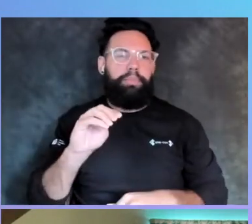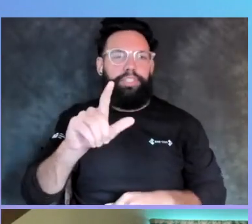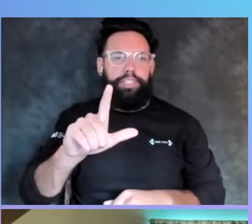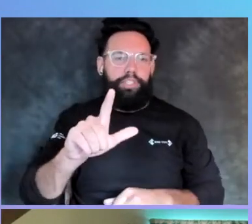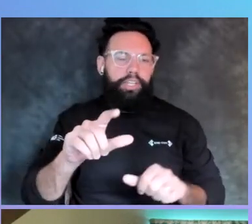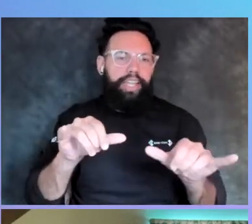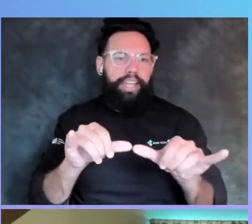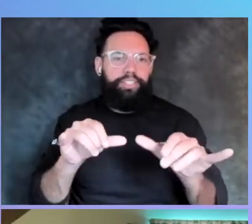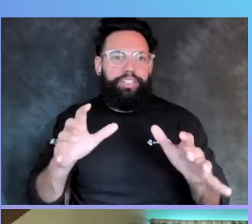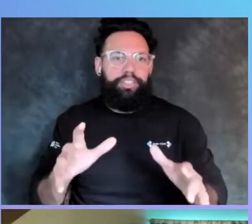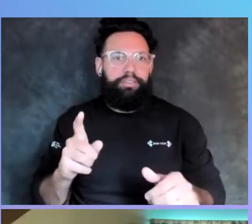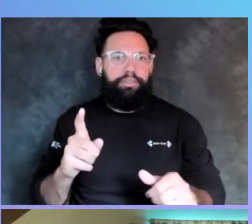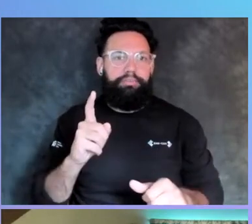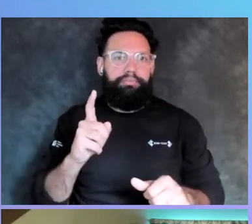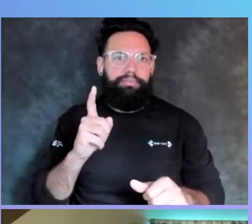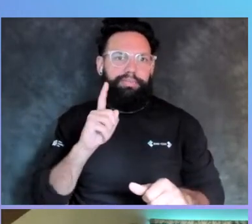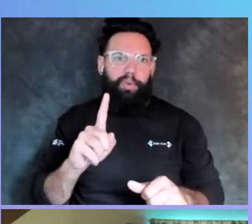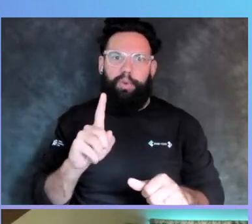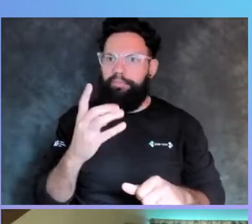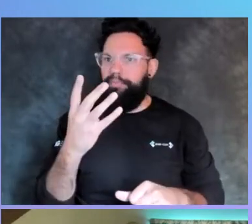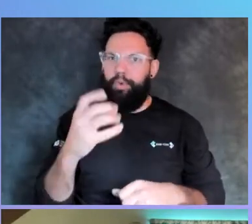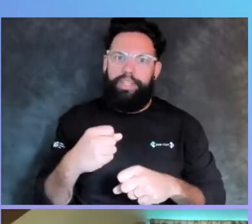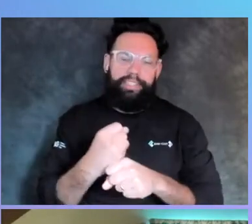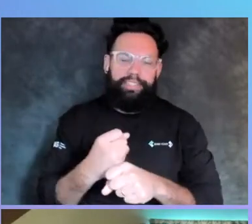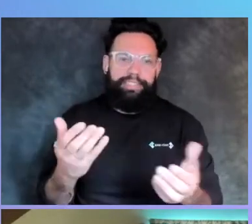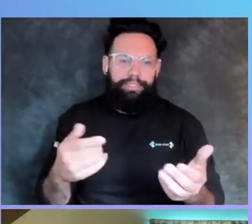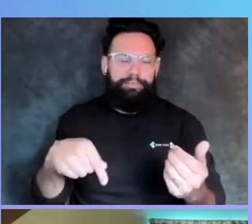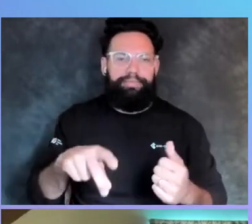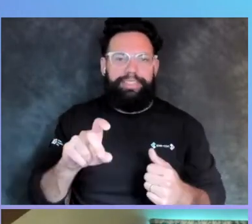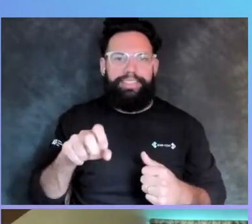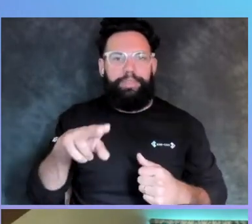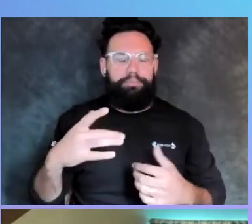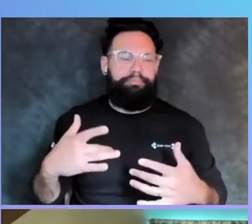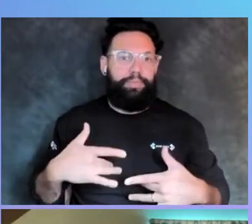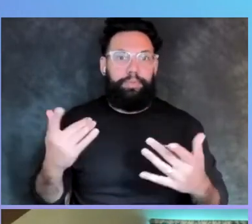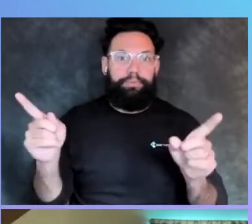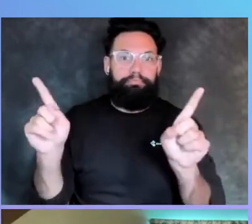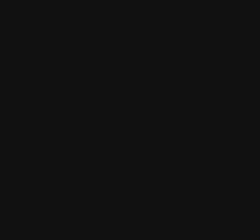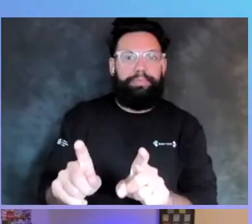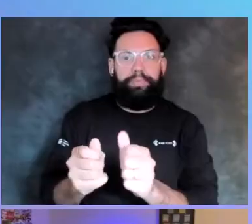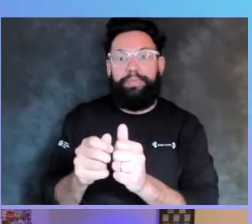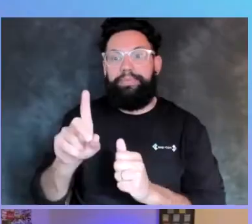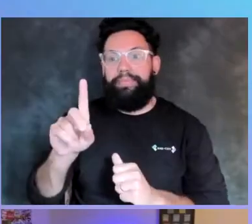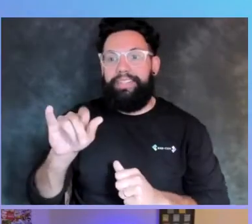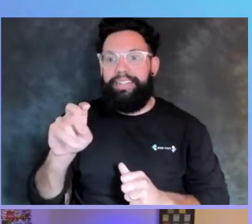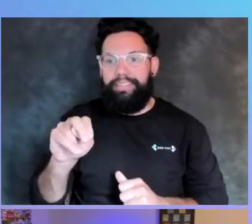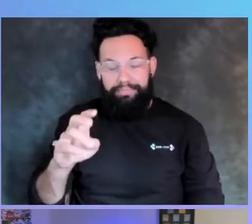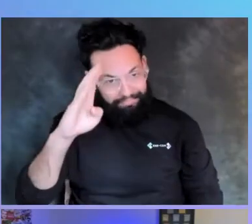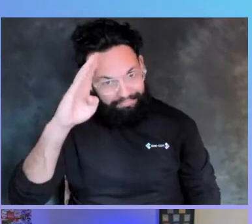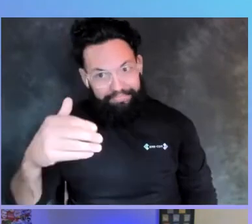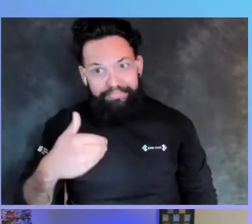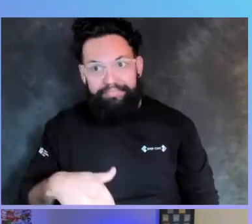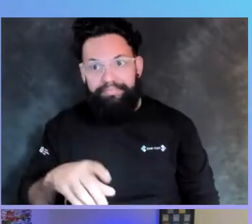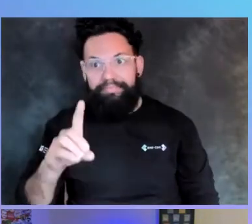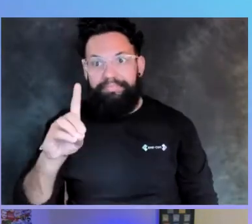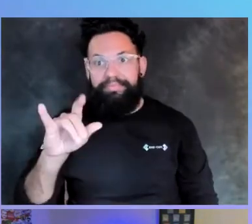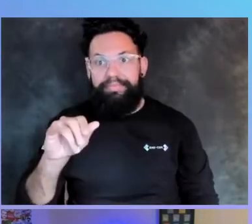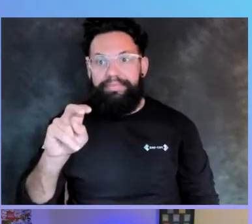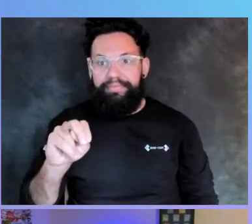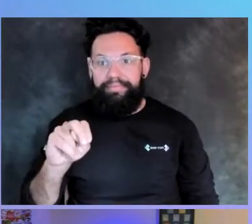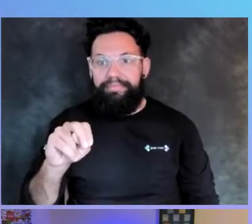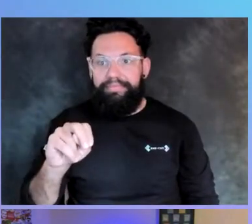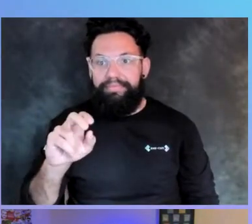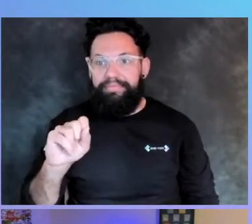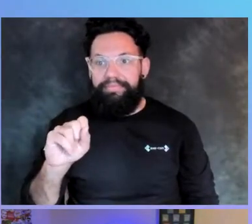here at Deque. This year, I'm very excited to be joined by Dylan. Hey everybody, my name's Dylan Sheffer, and I'm